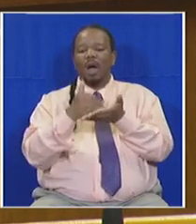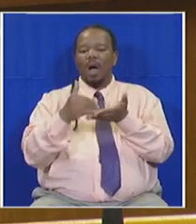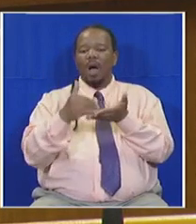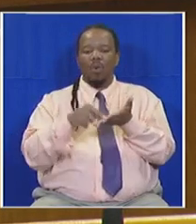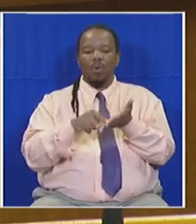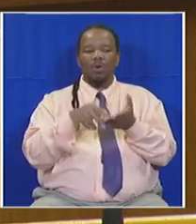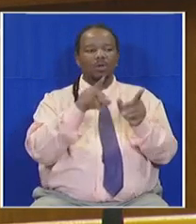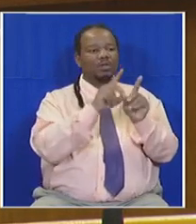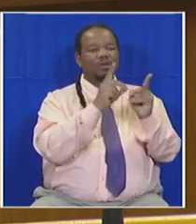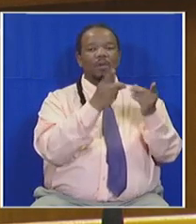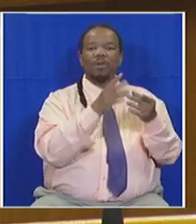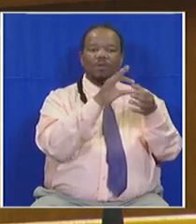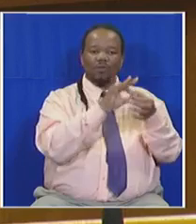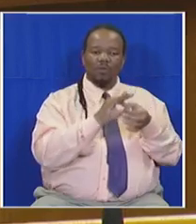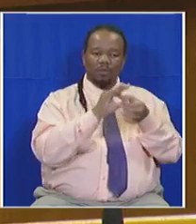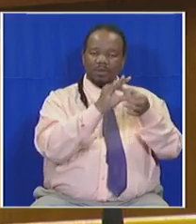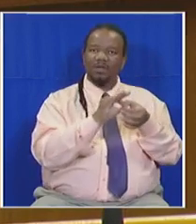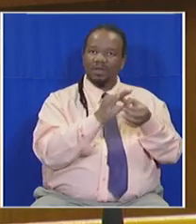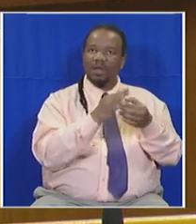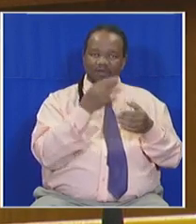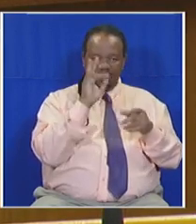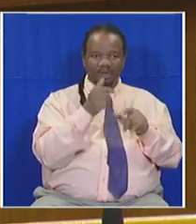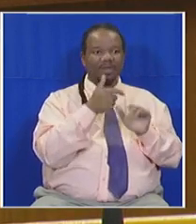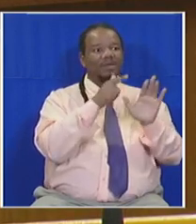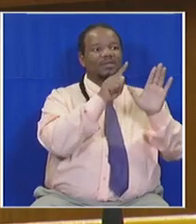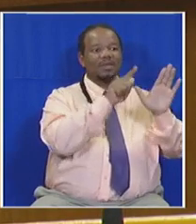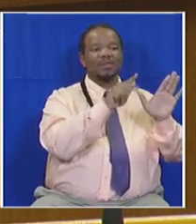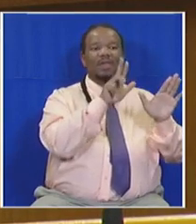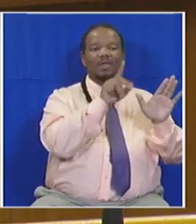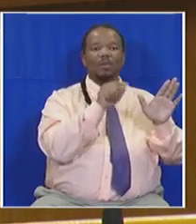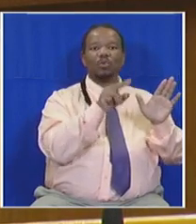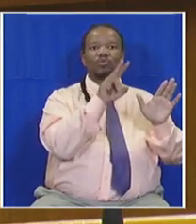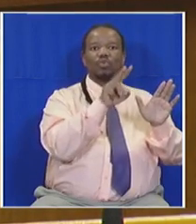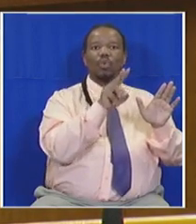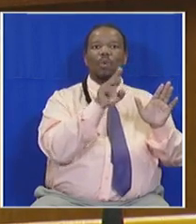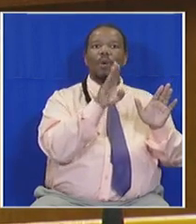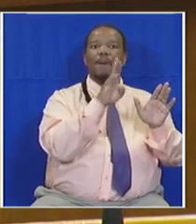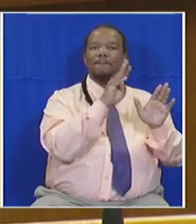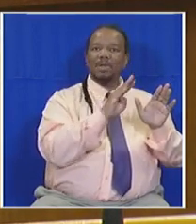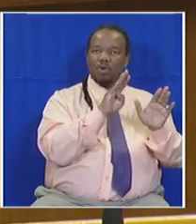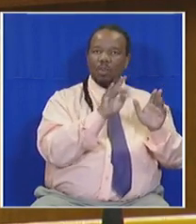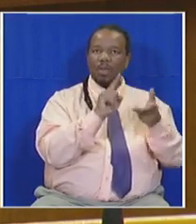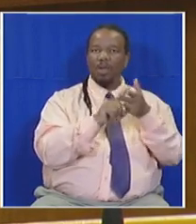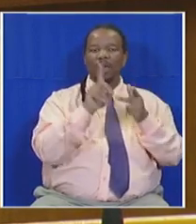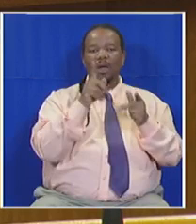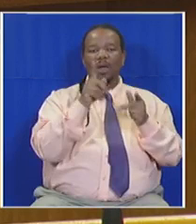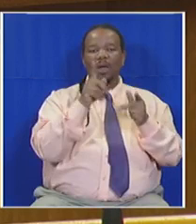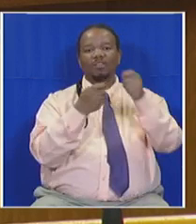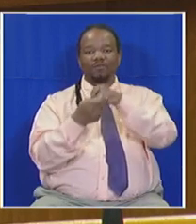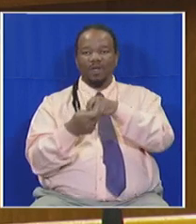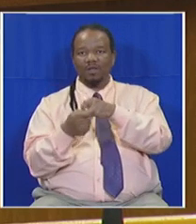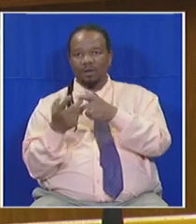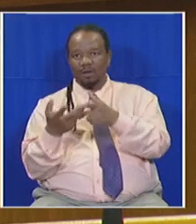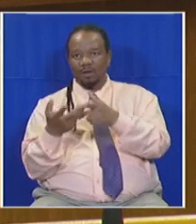of Cooperative Governance will receive 78.2 billion. Transfers and subsidies of this 78 will amount